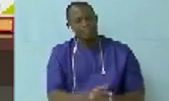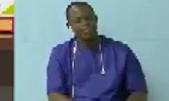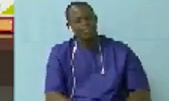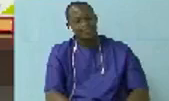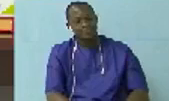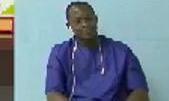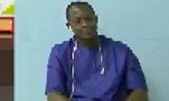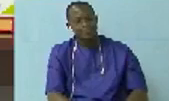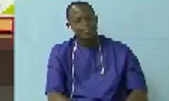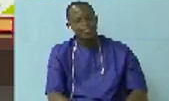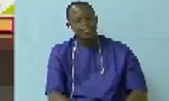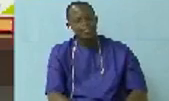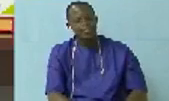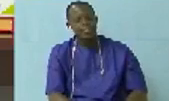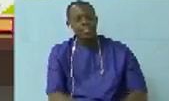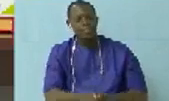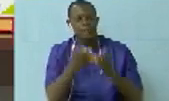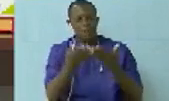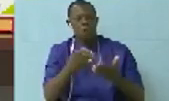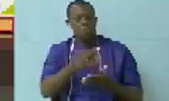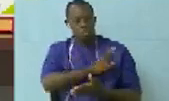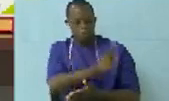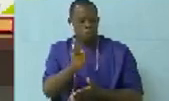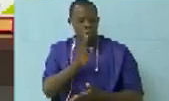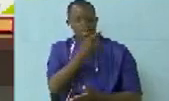so we left.